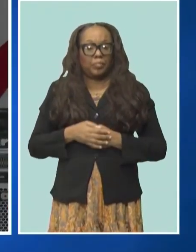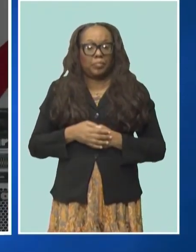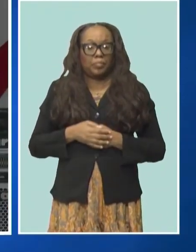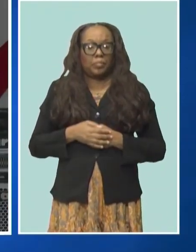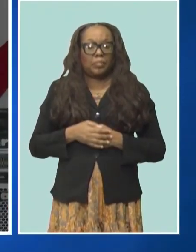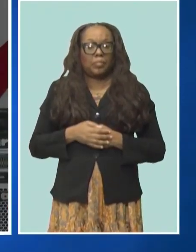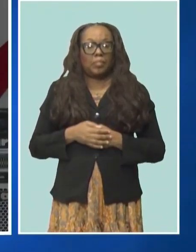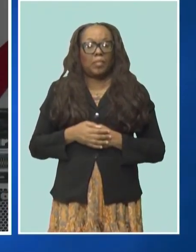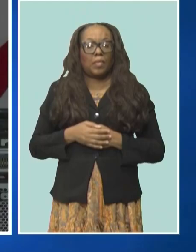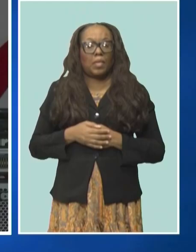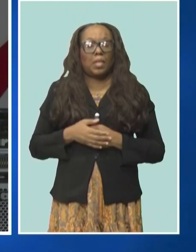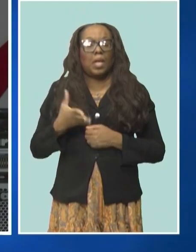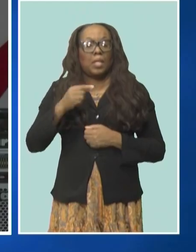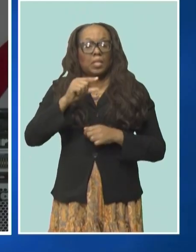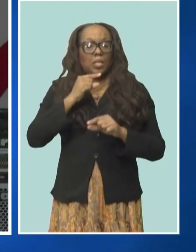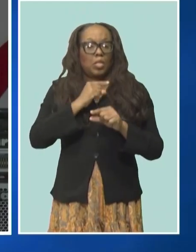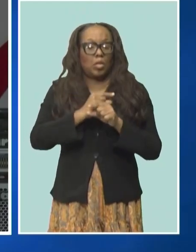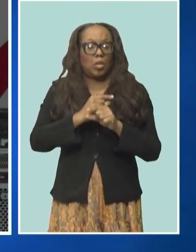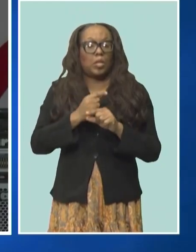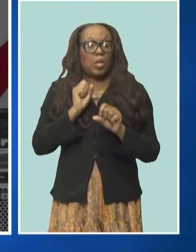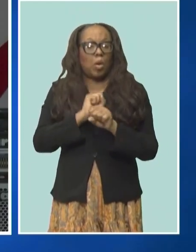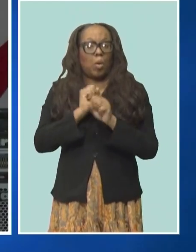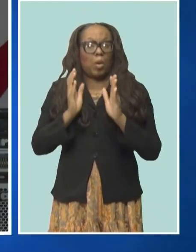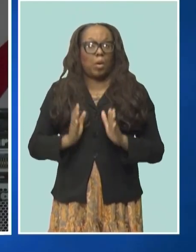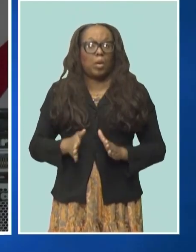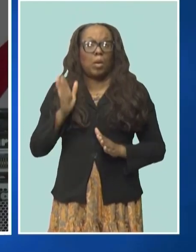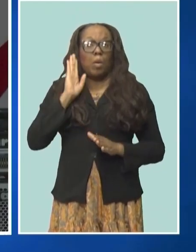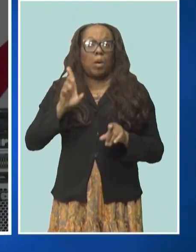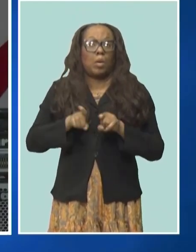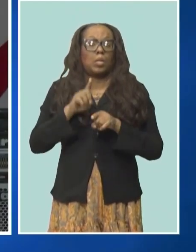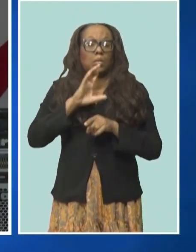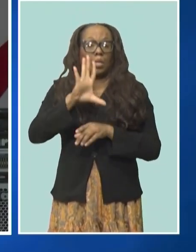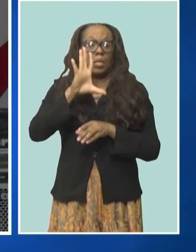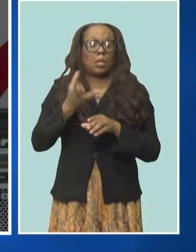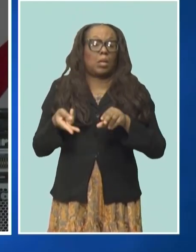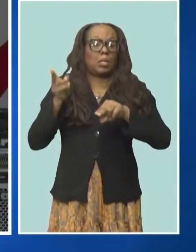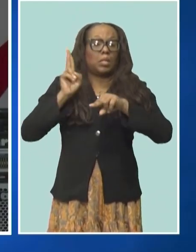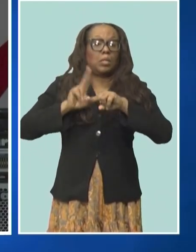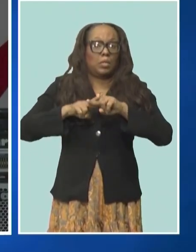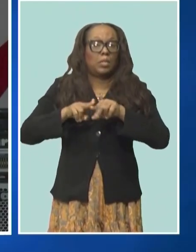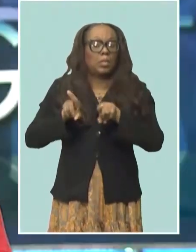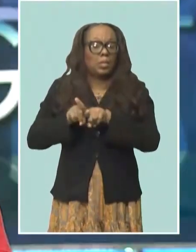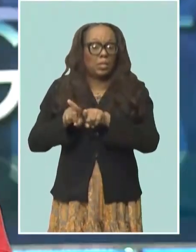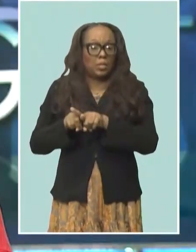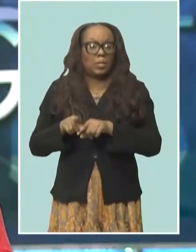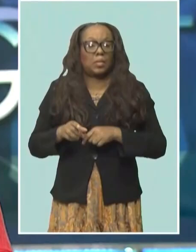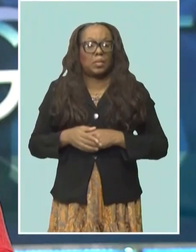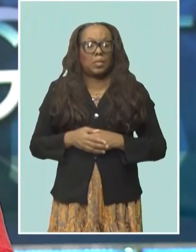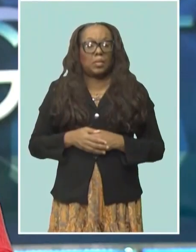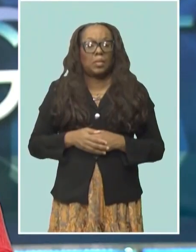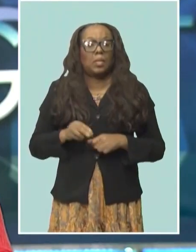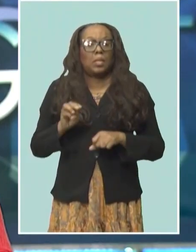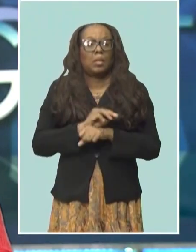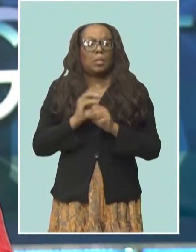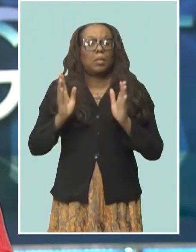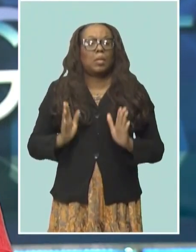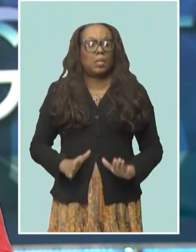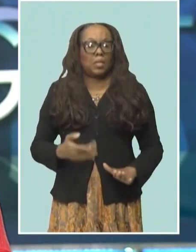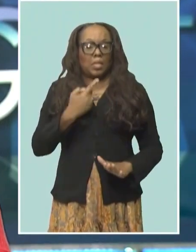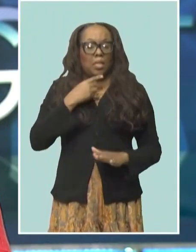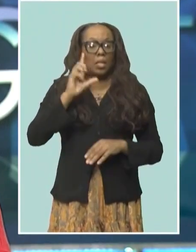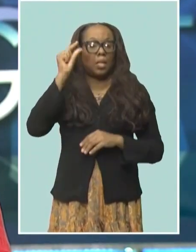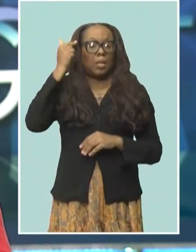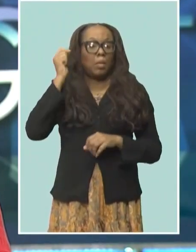for security officers will also increase by a similar percentage. Minister Jordan